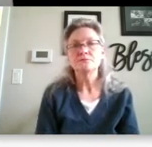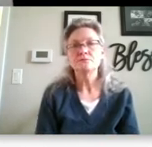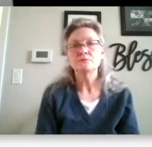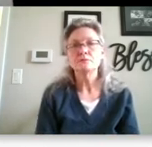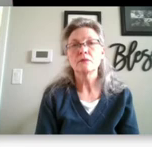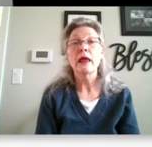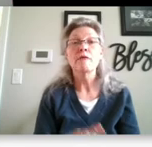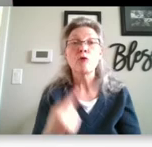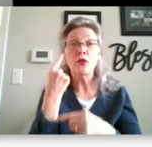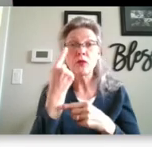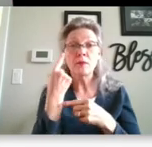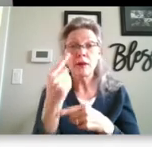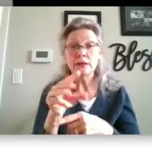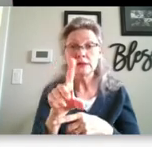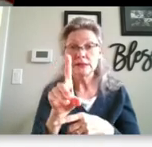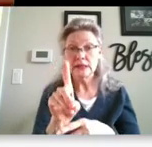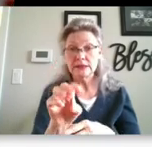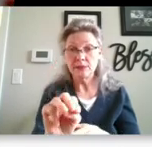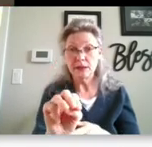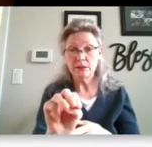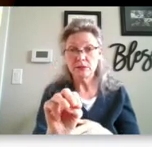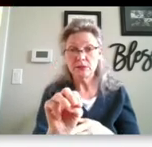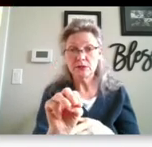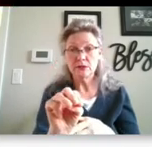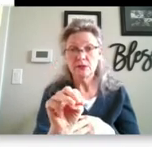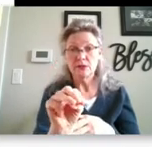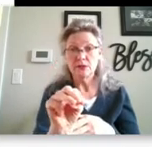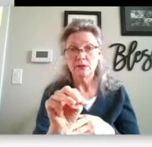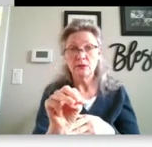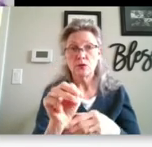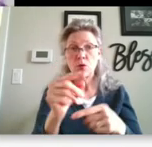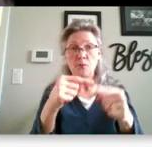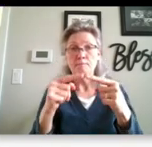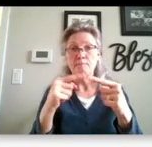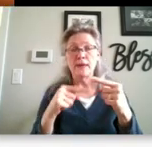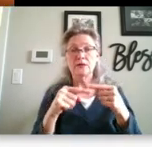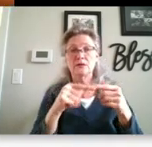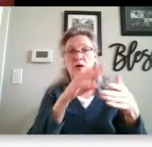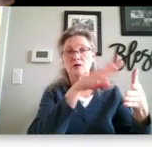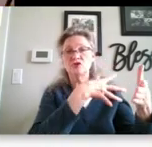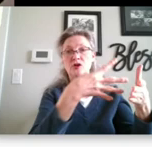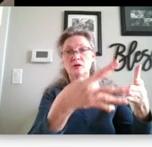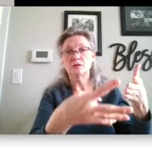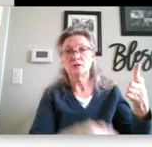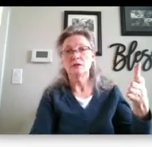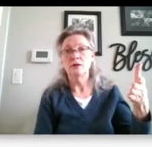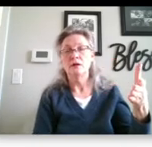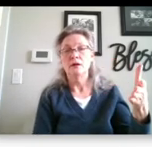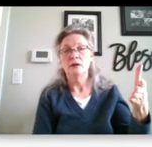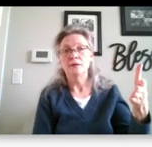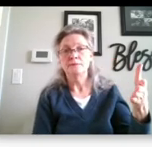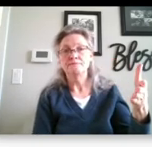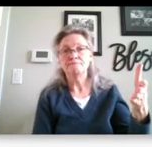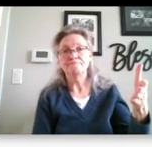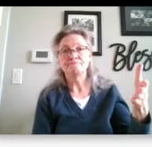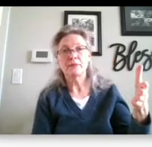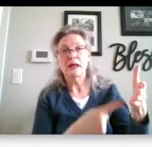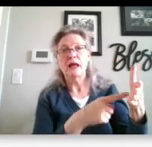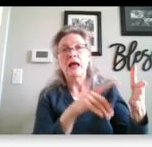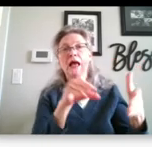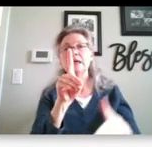So if we're thinking about decimeters, let's go back to our table here, or our chart. A decimeter